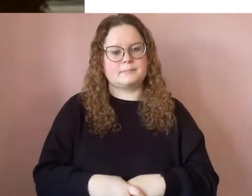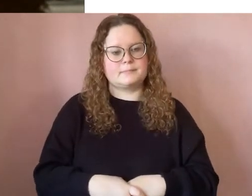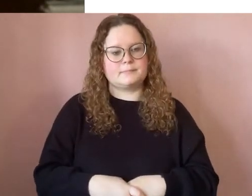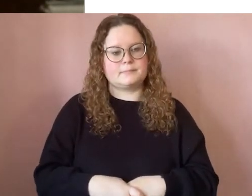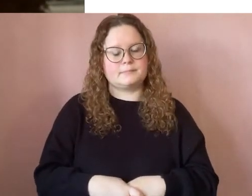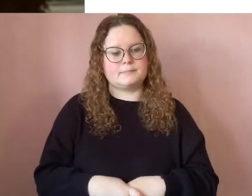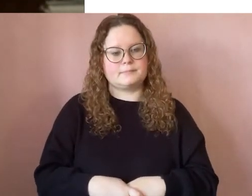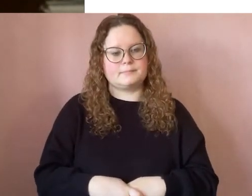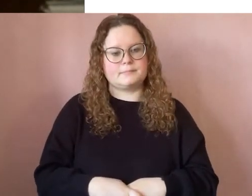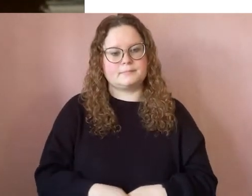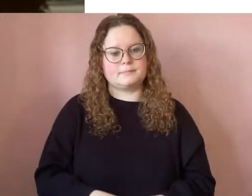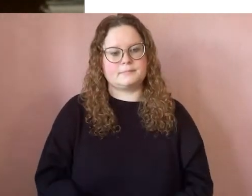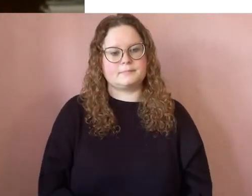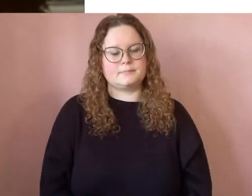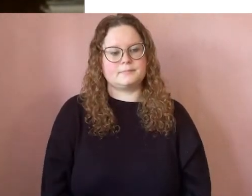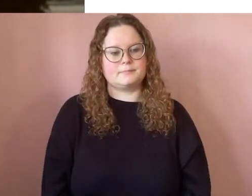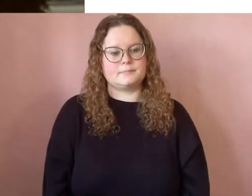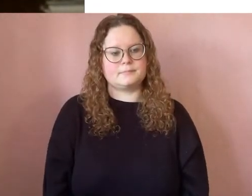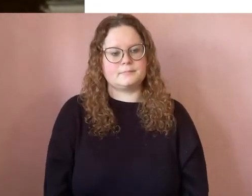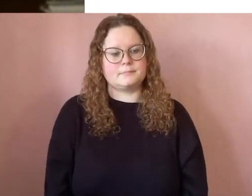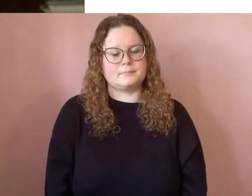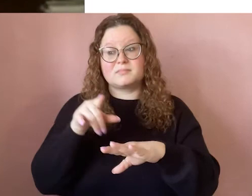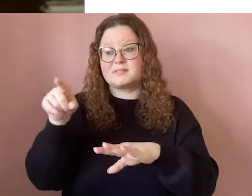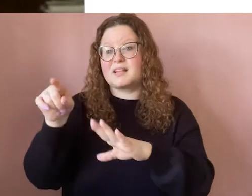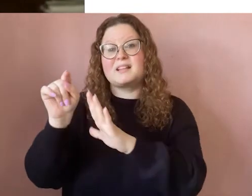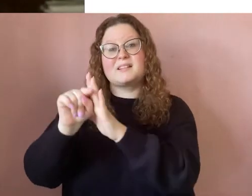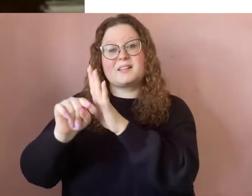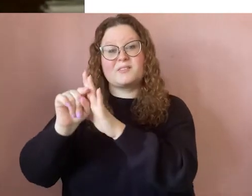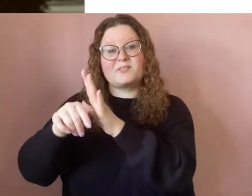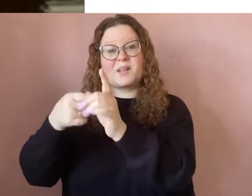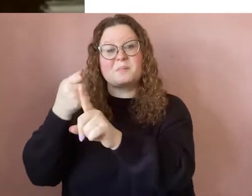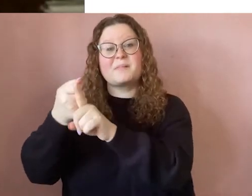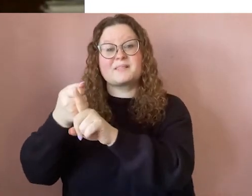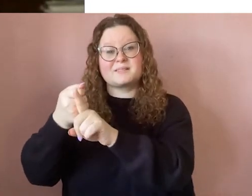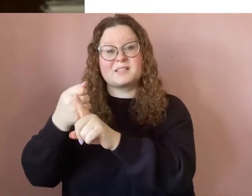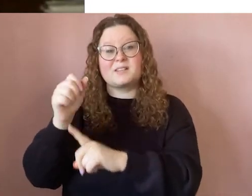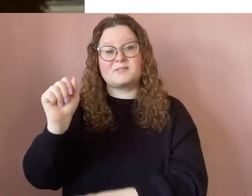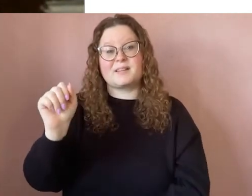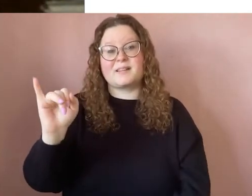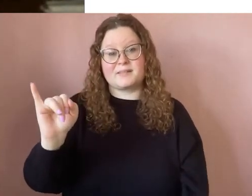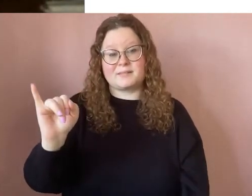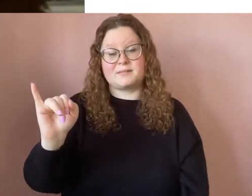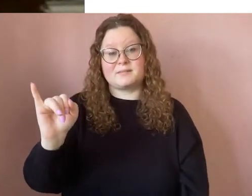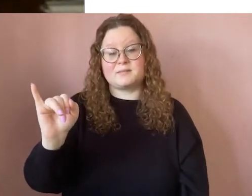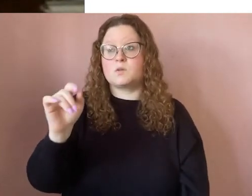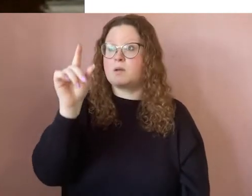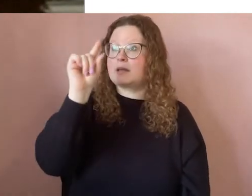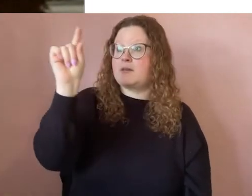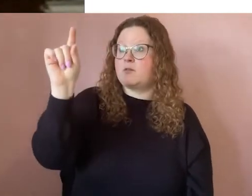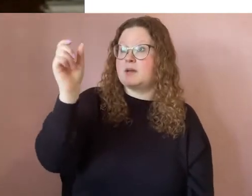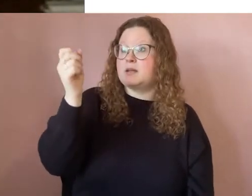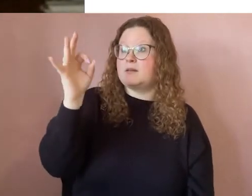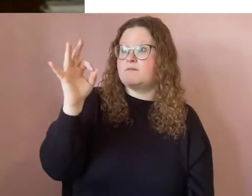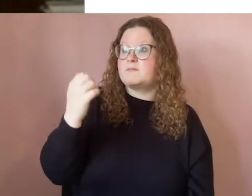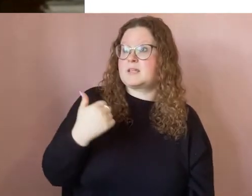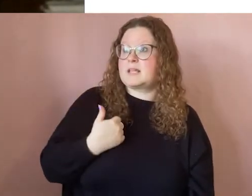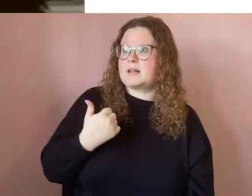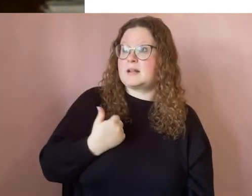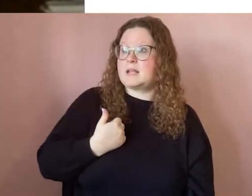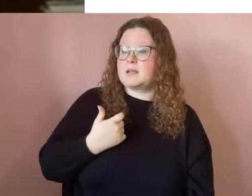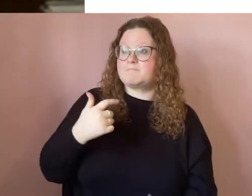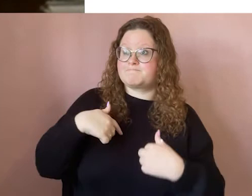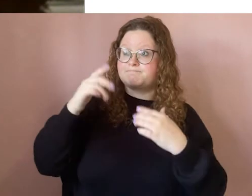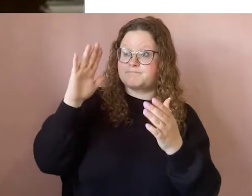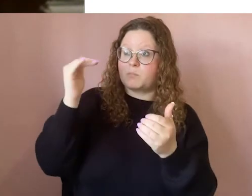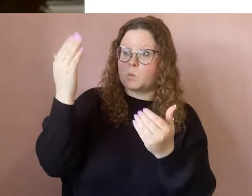All in all, I think that what we face most significantly, most specifically, and what we must